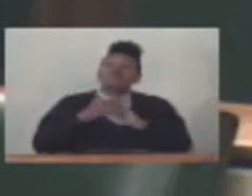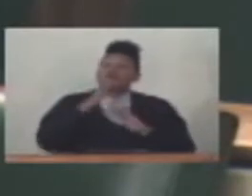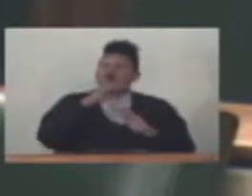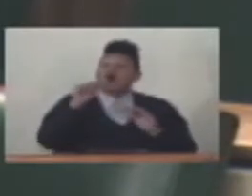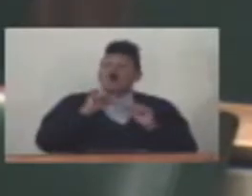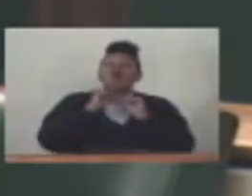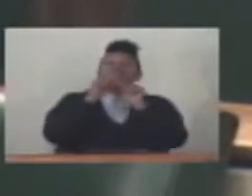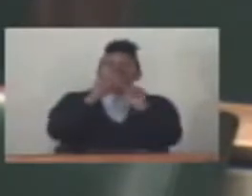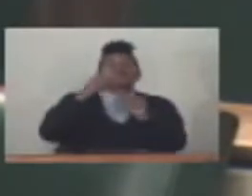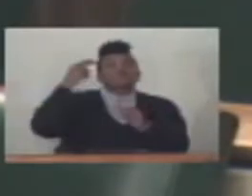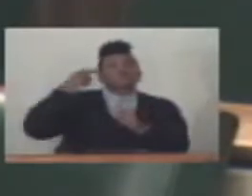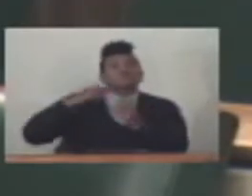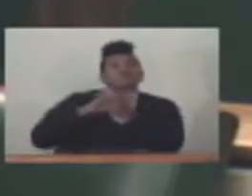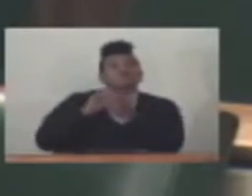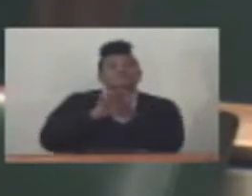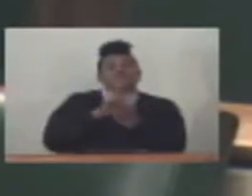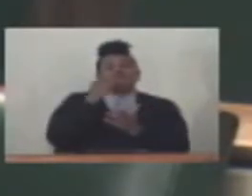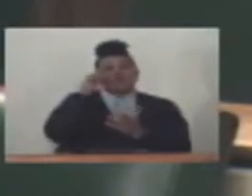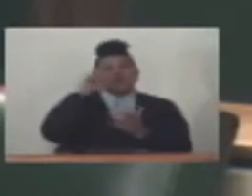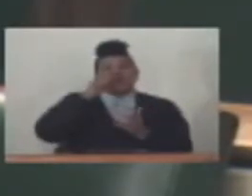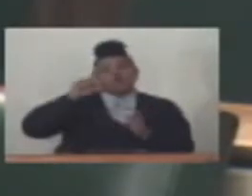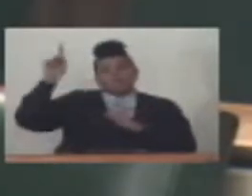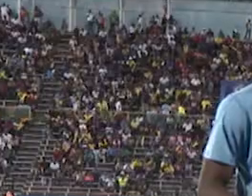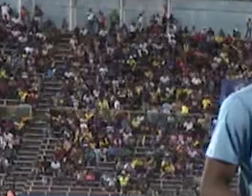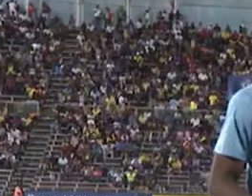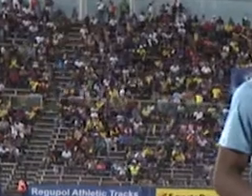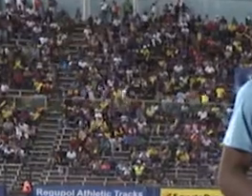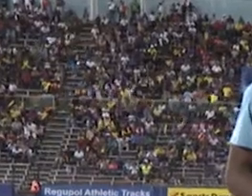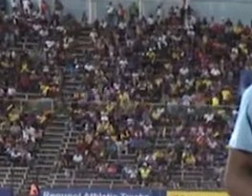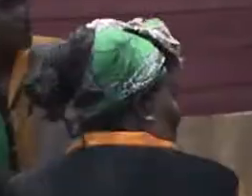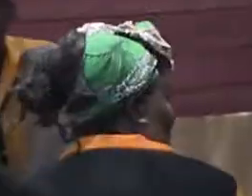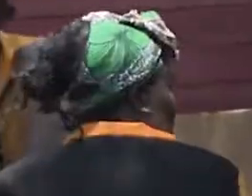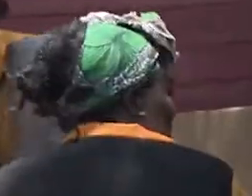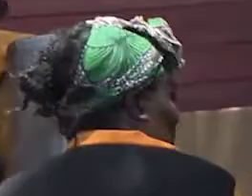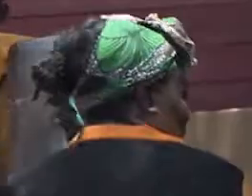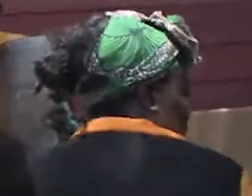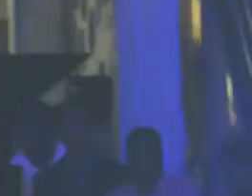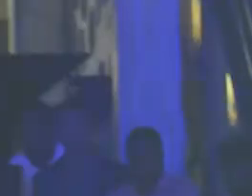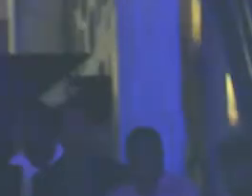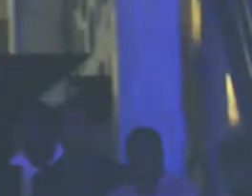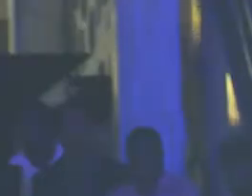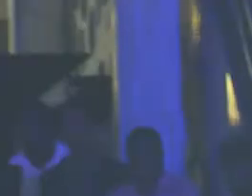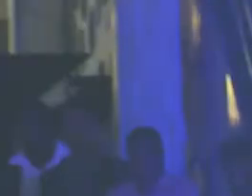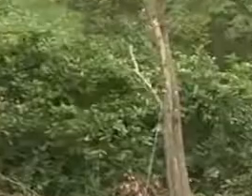and also a lasting legacy to Usain Bolt.